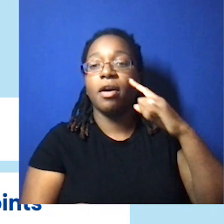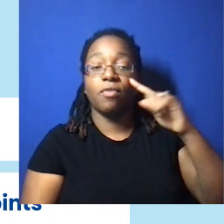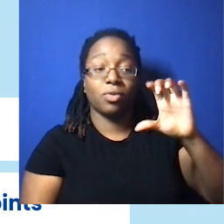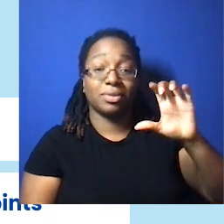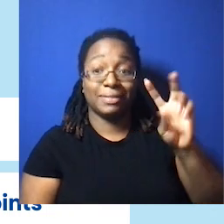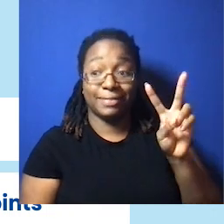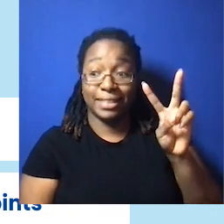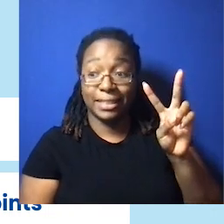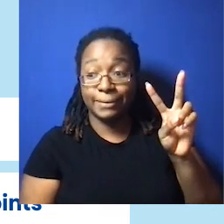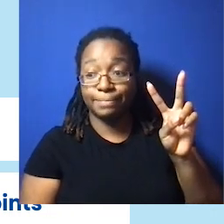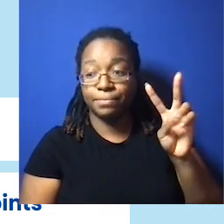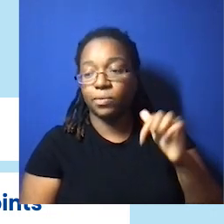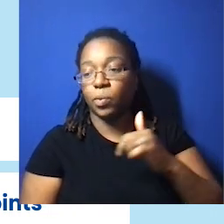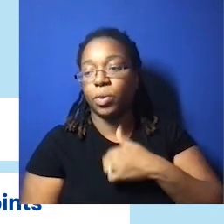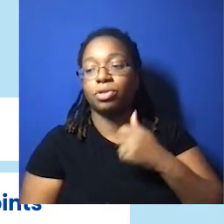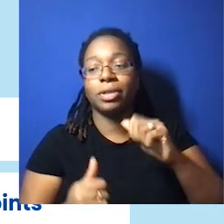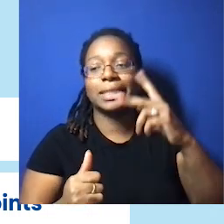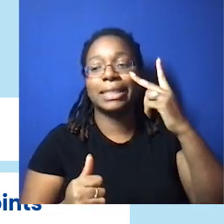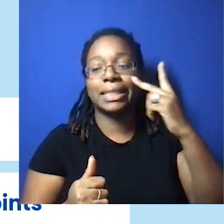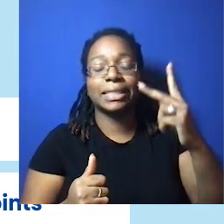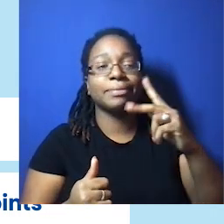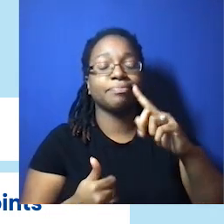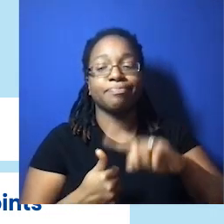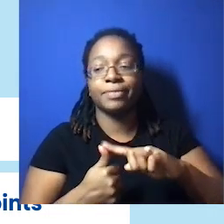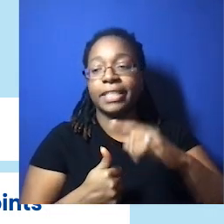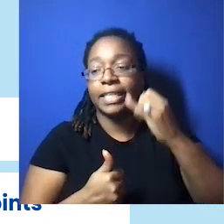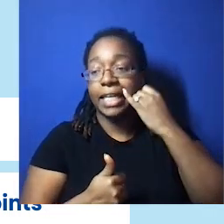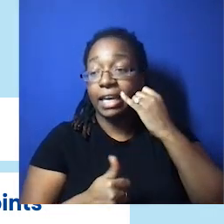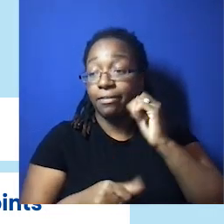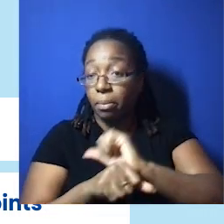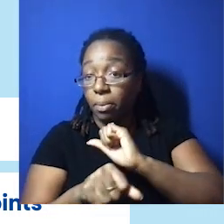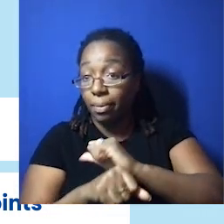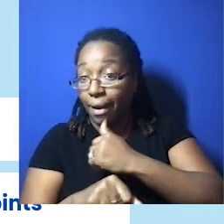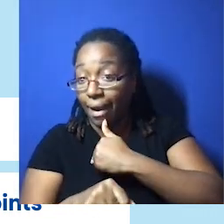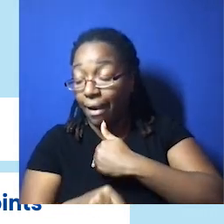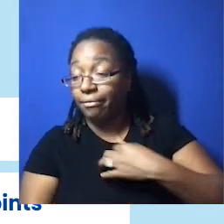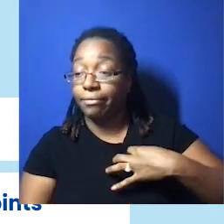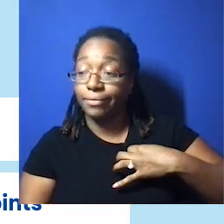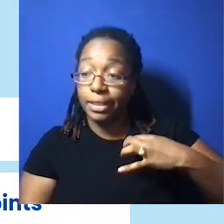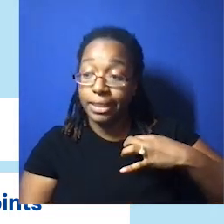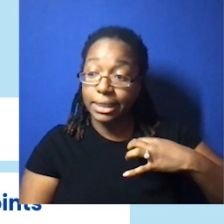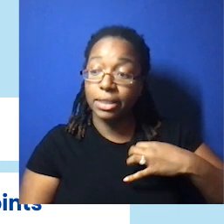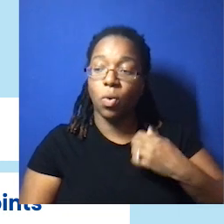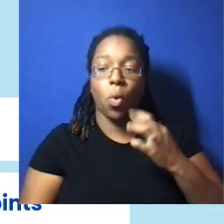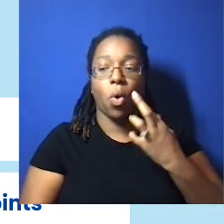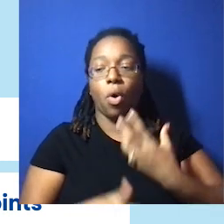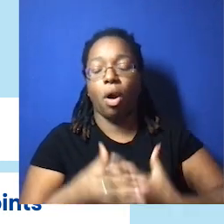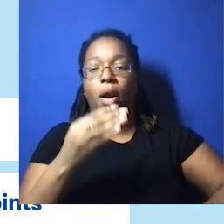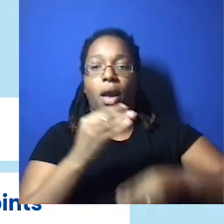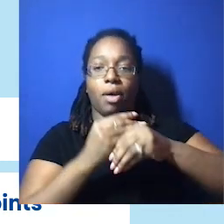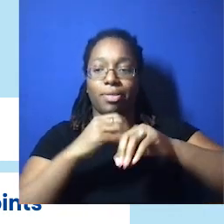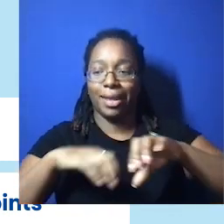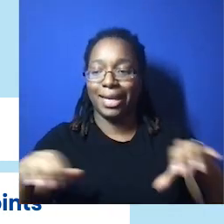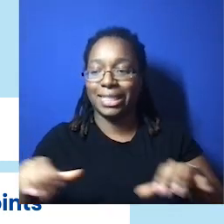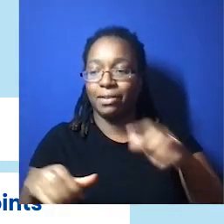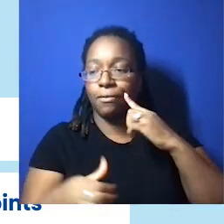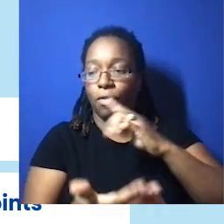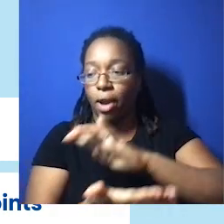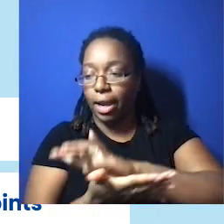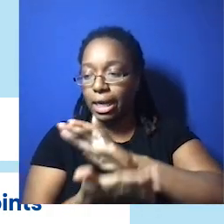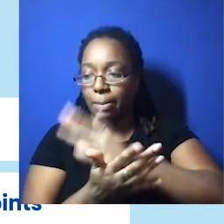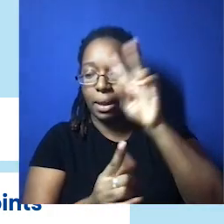CV, we're looking at for if the student has employment, volunteer, extracurricular activities in academic,